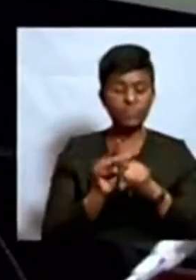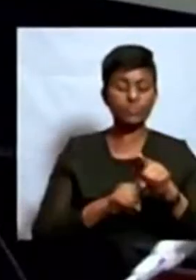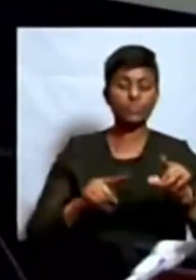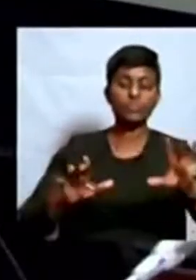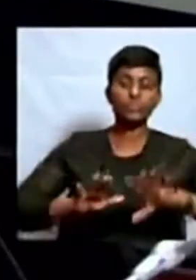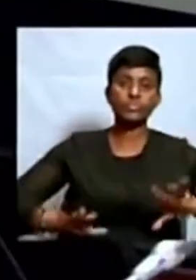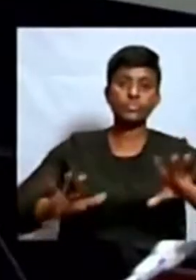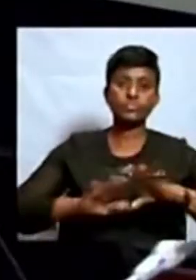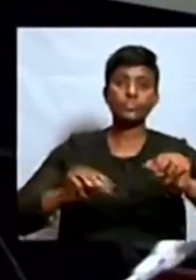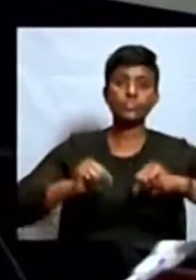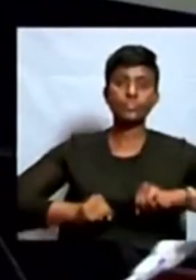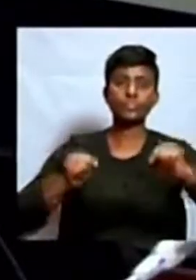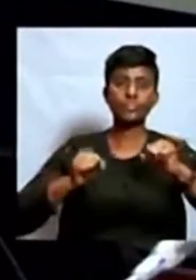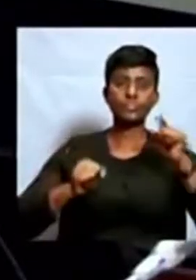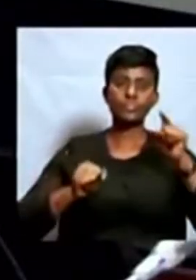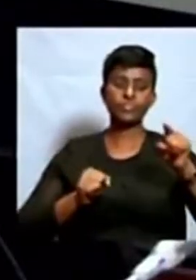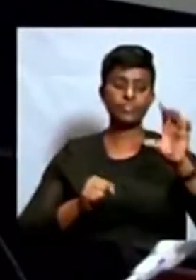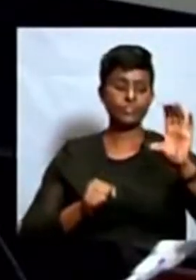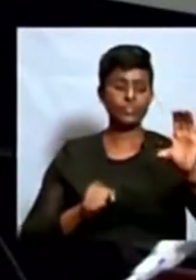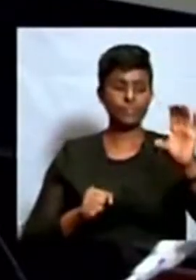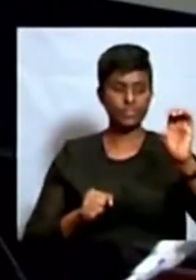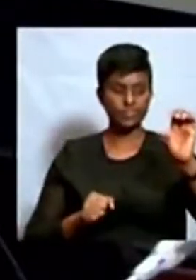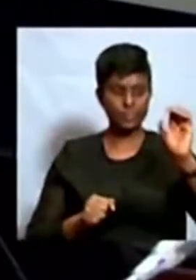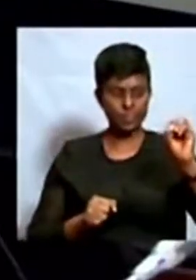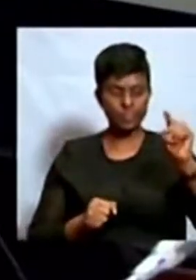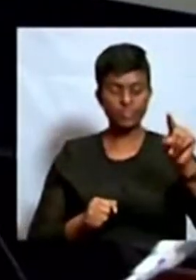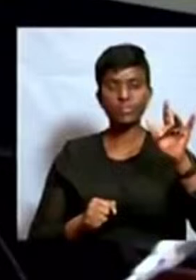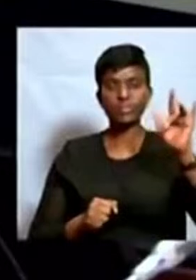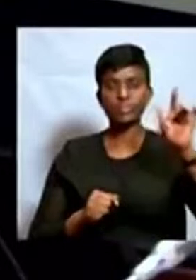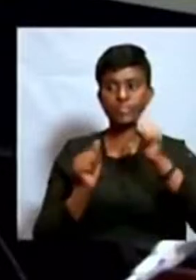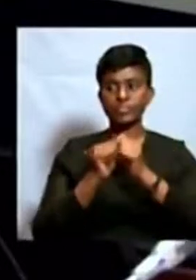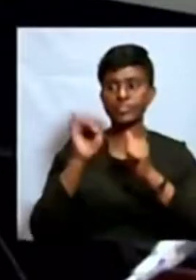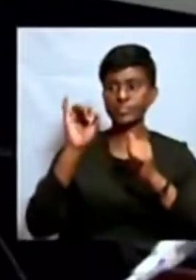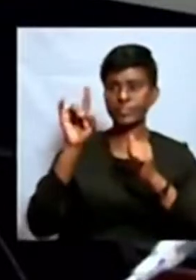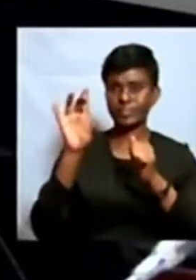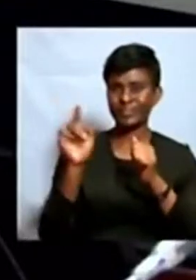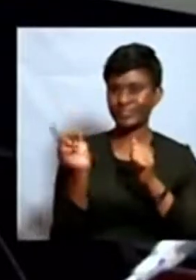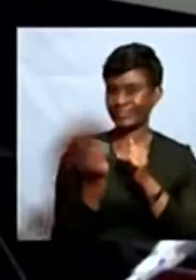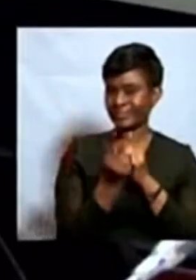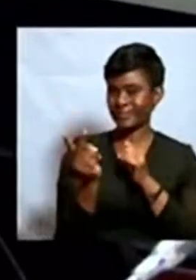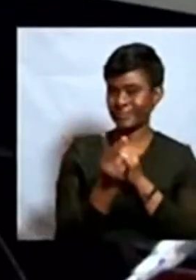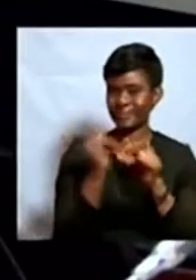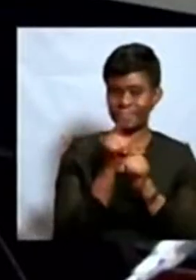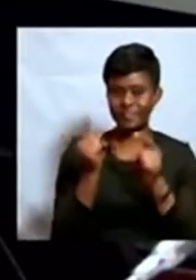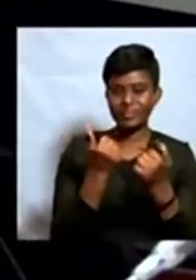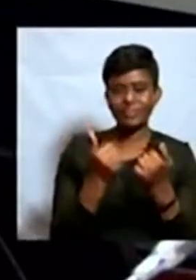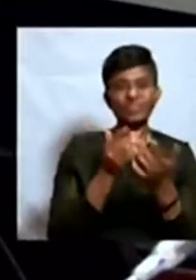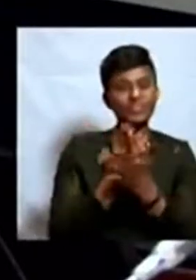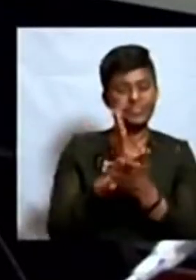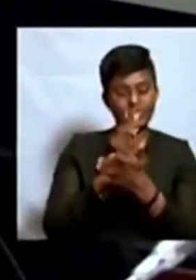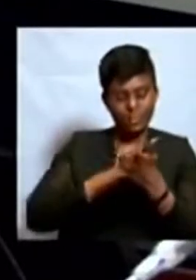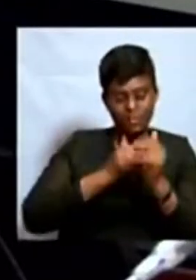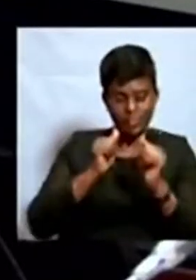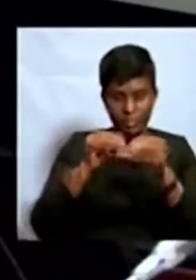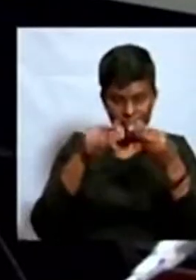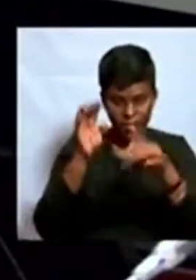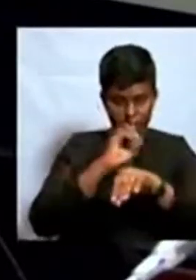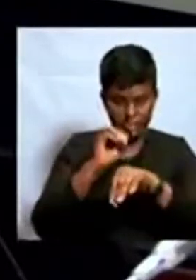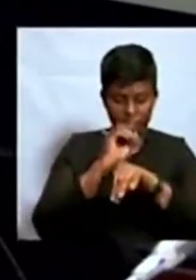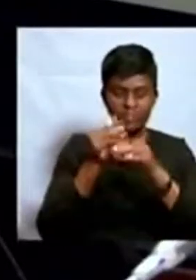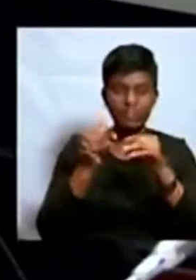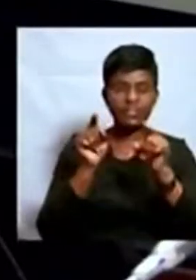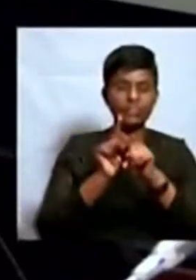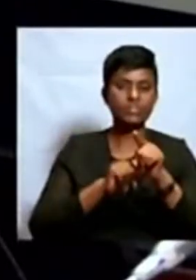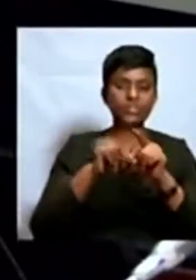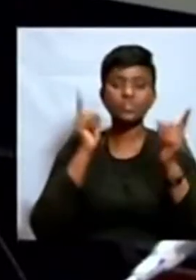of Zambia Airways and also IDC, I think that it's just in order that we can be availed an opportunity to